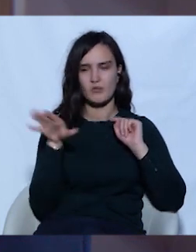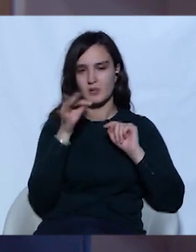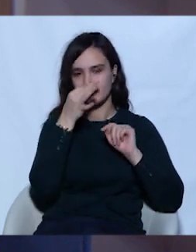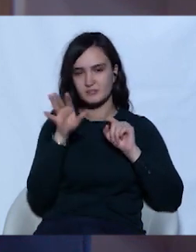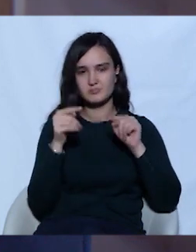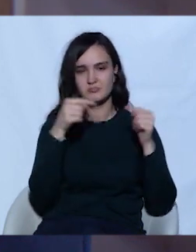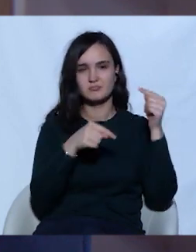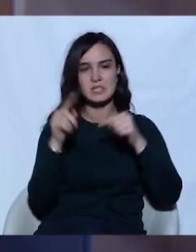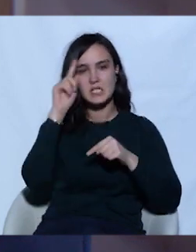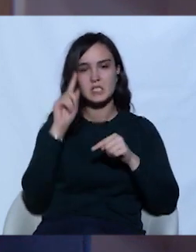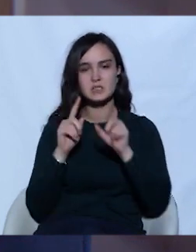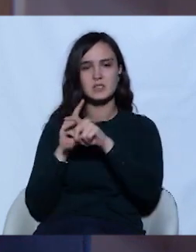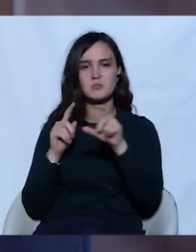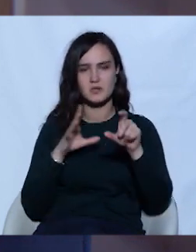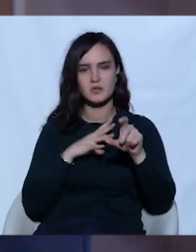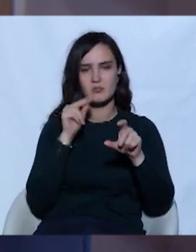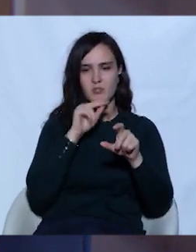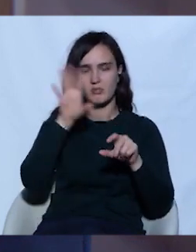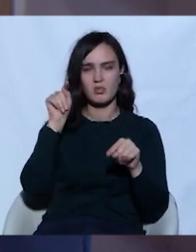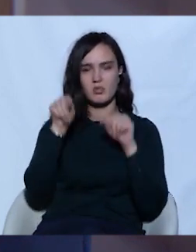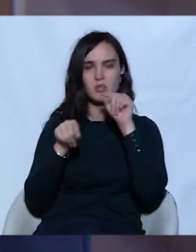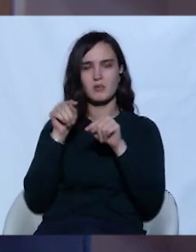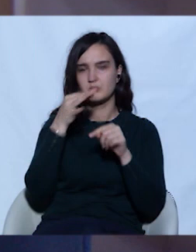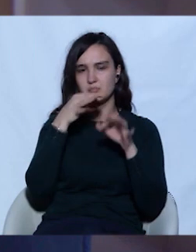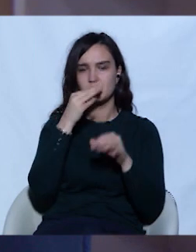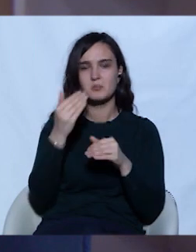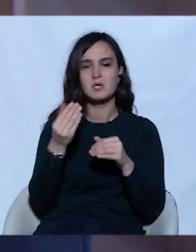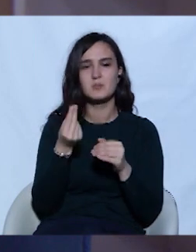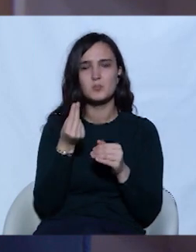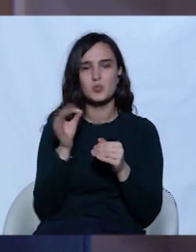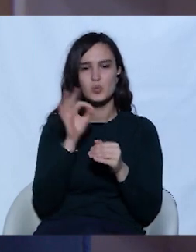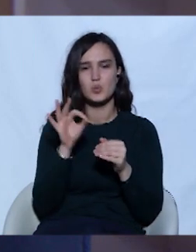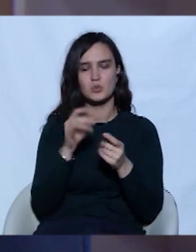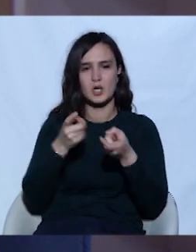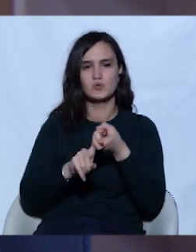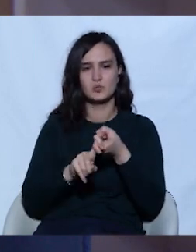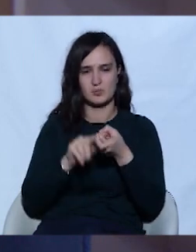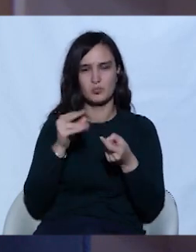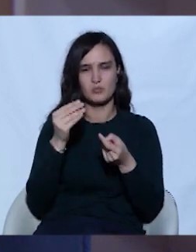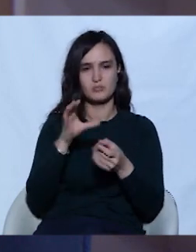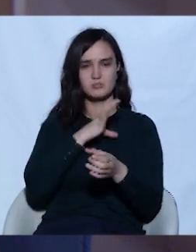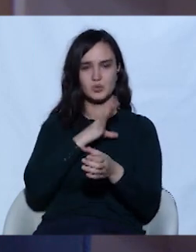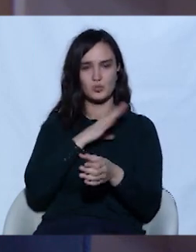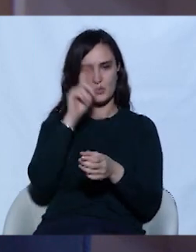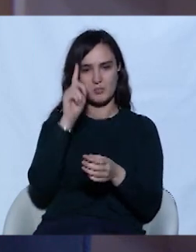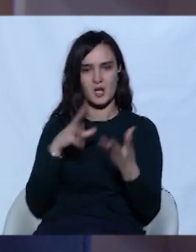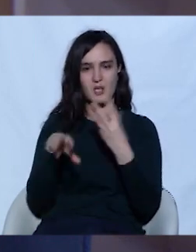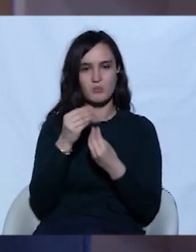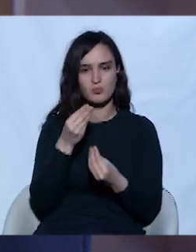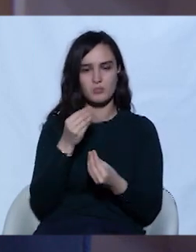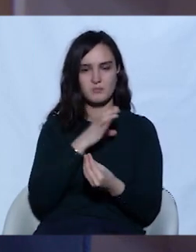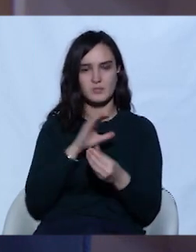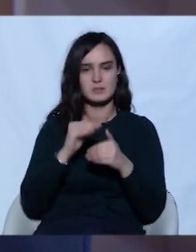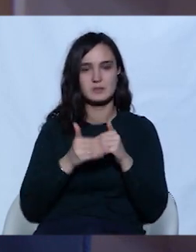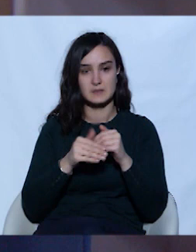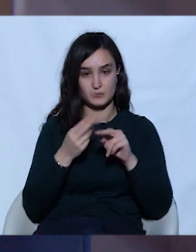place in ordinary locations for the land-owning gentry, especially in women-dominated spheres,